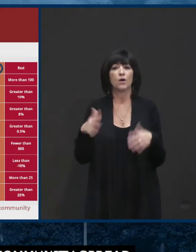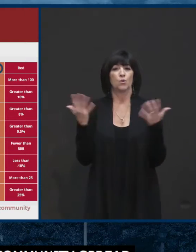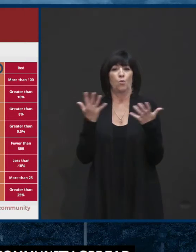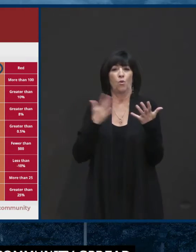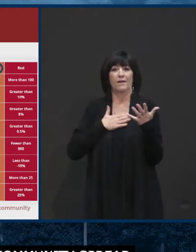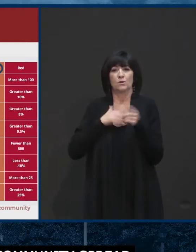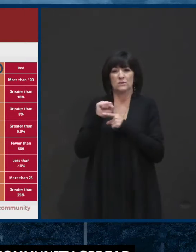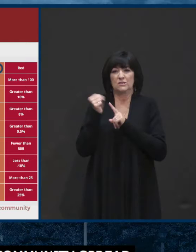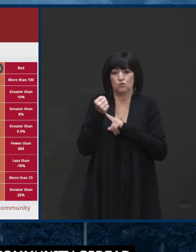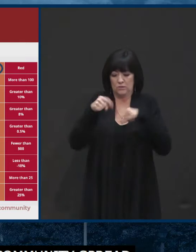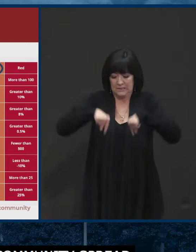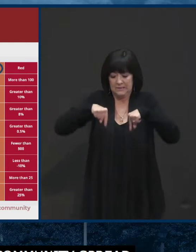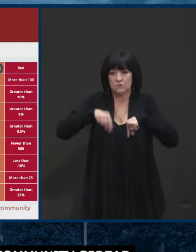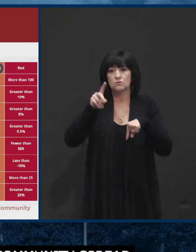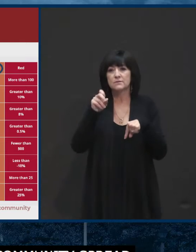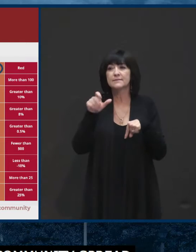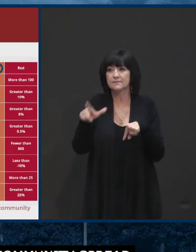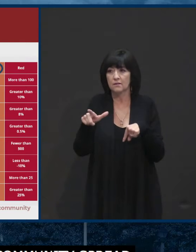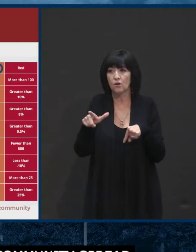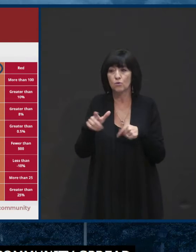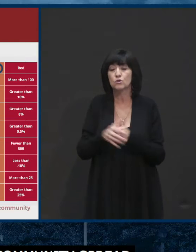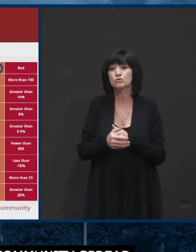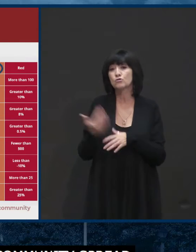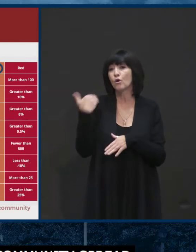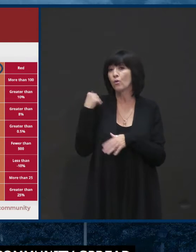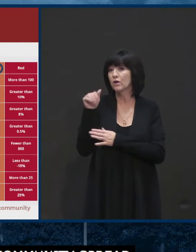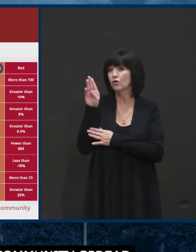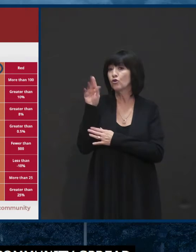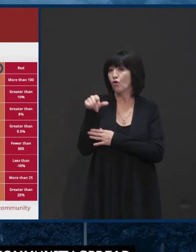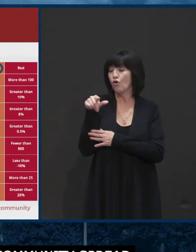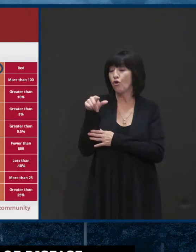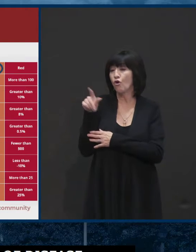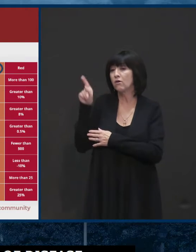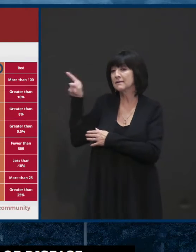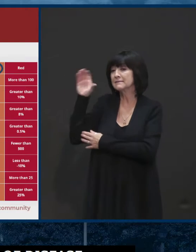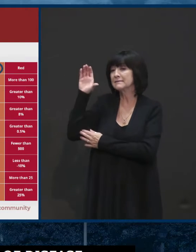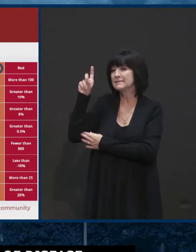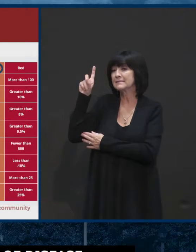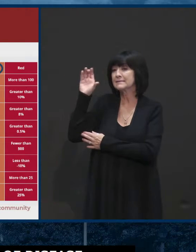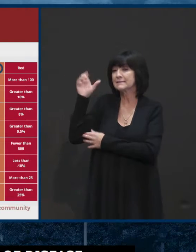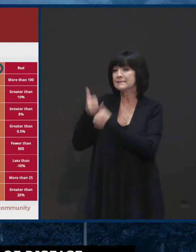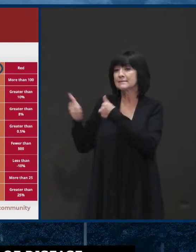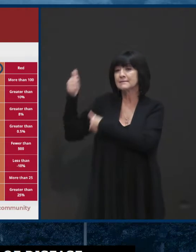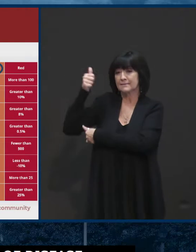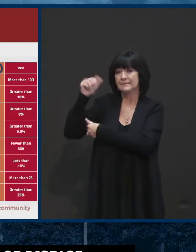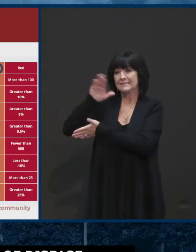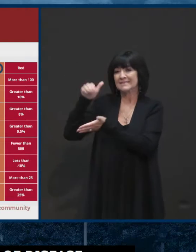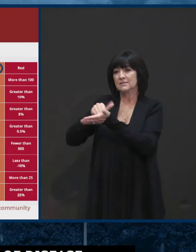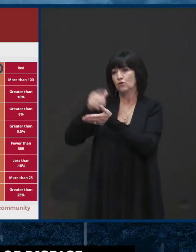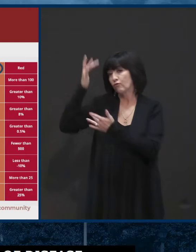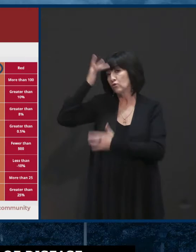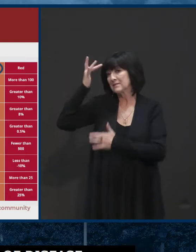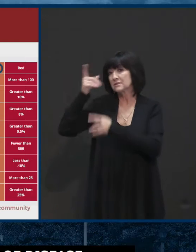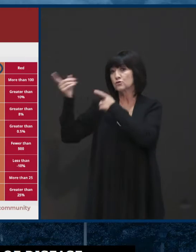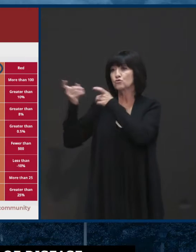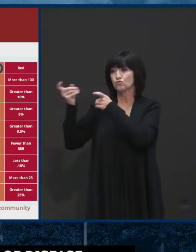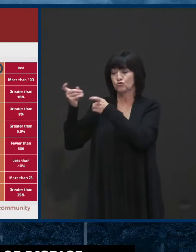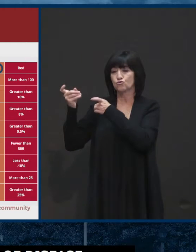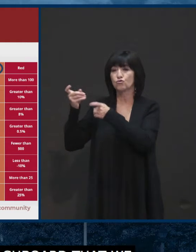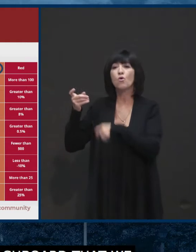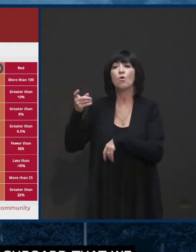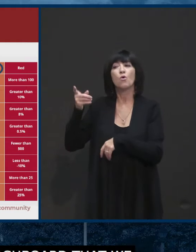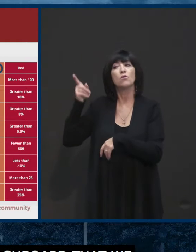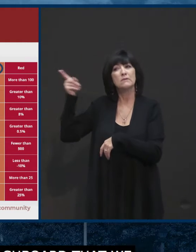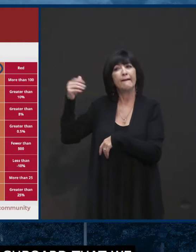and Prevention in August came up with a dashboard that we have largely adopted